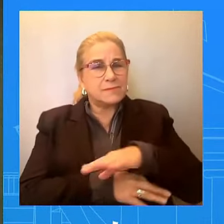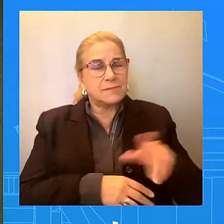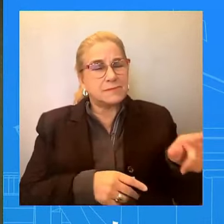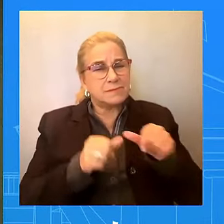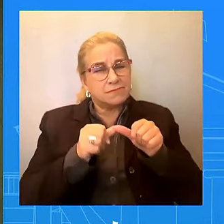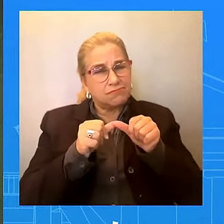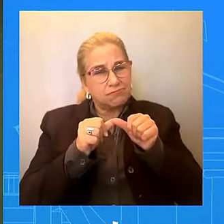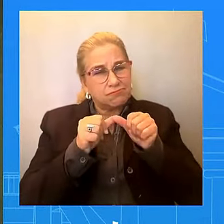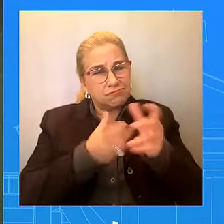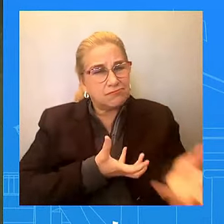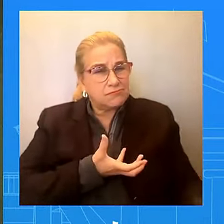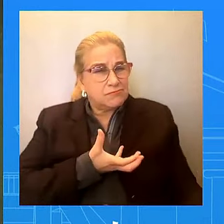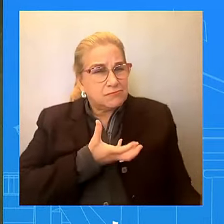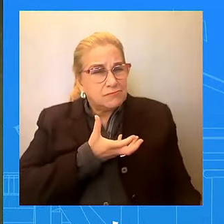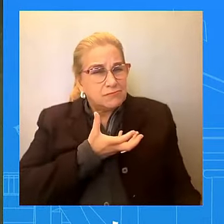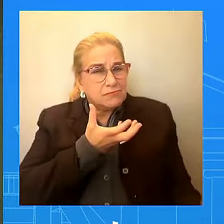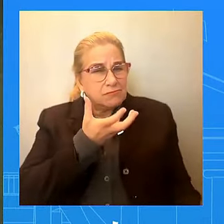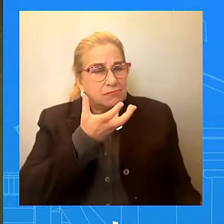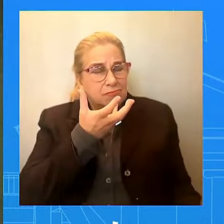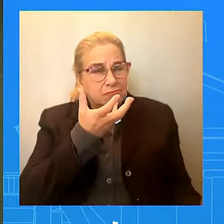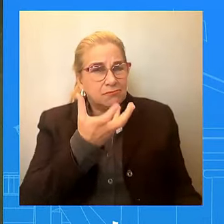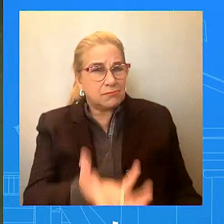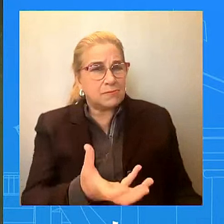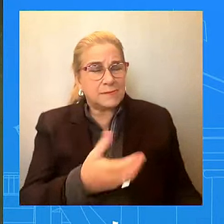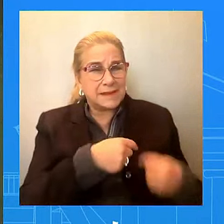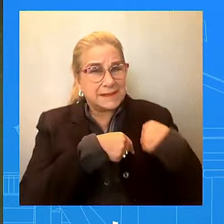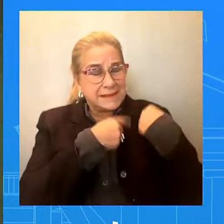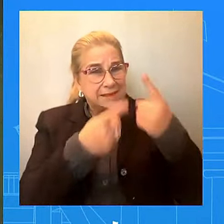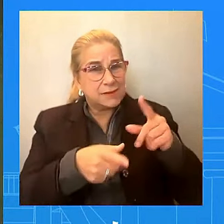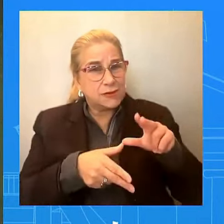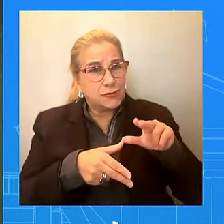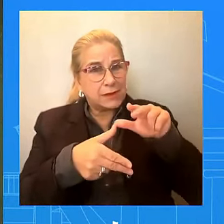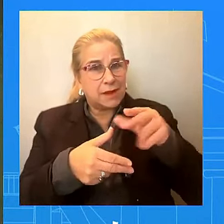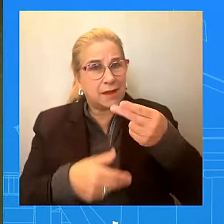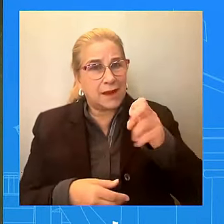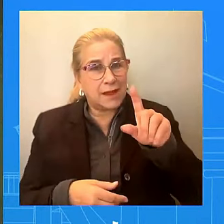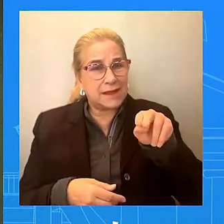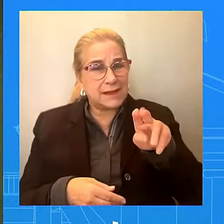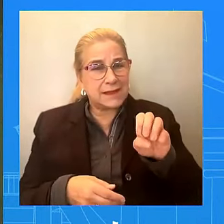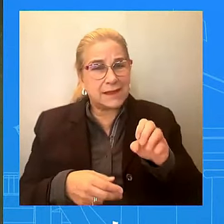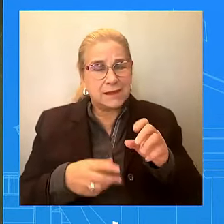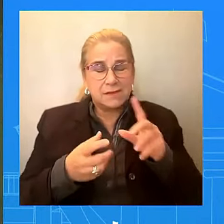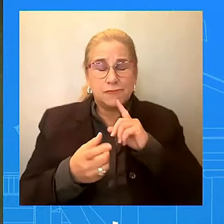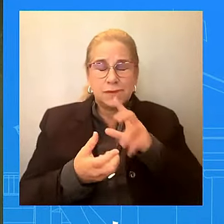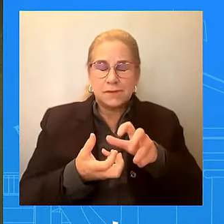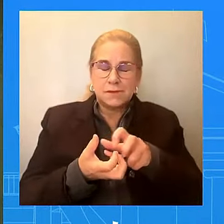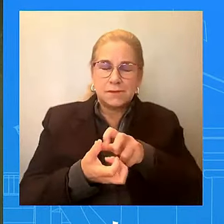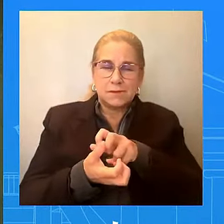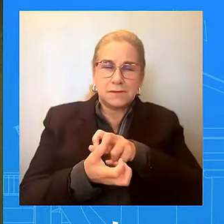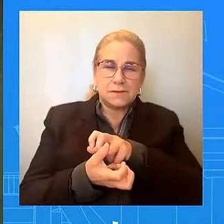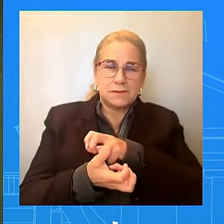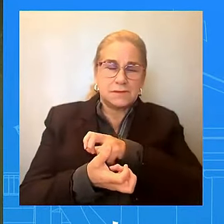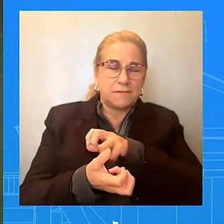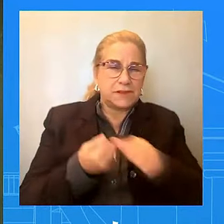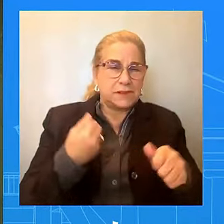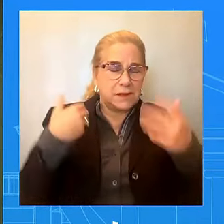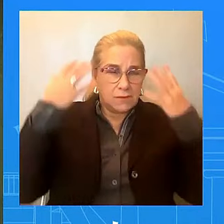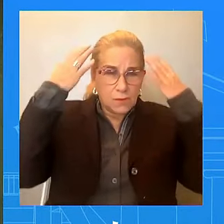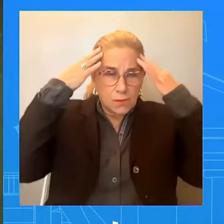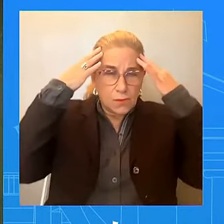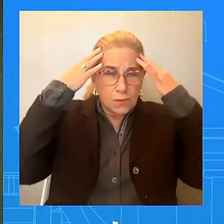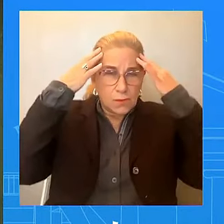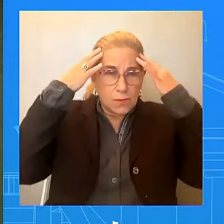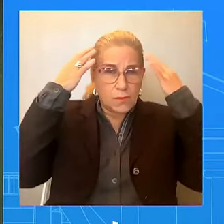But I want to be clear, we have the capability and the capacity to to respond to and recover from